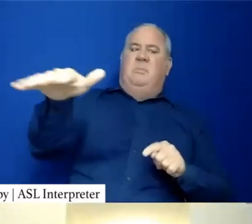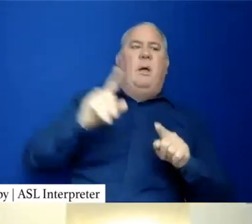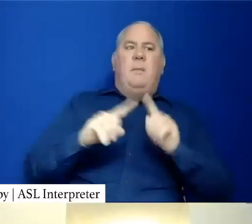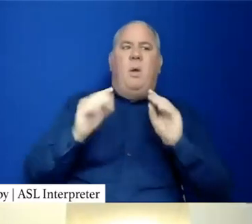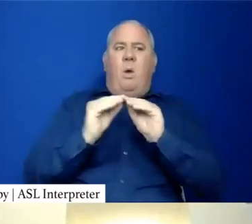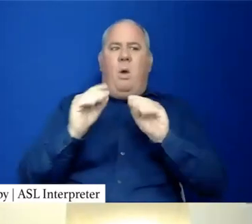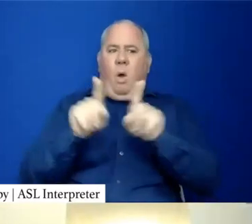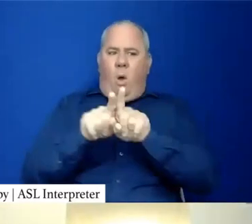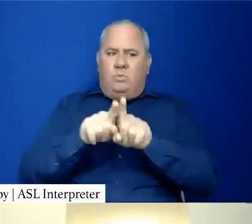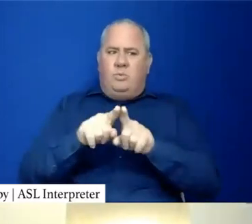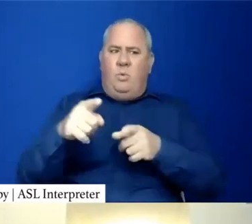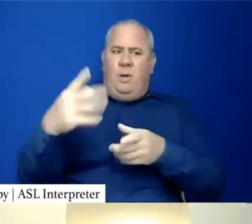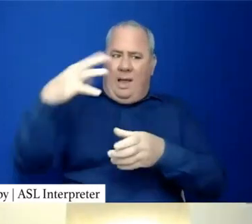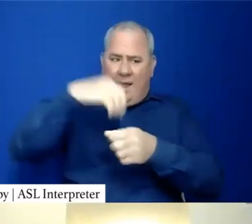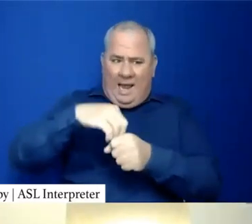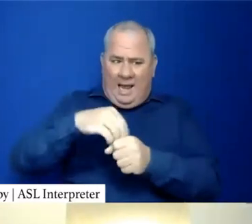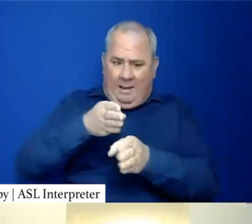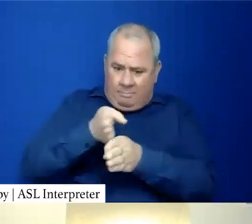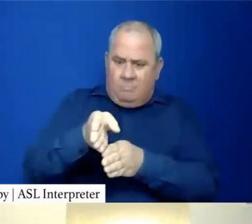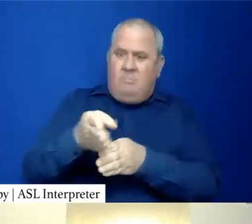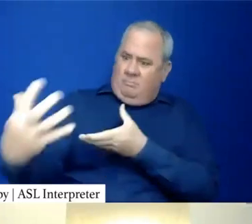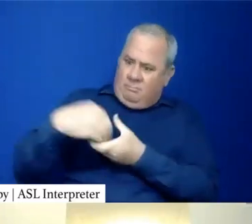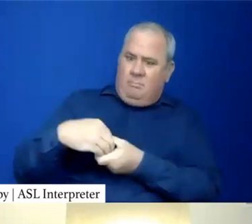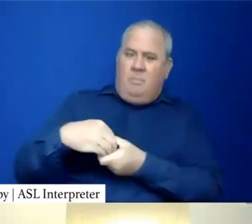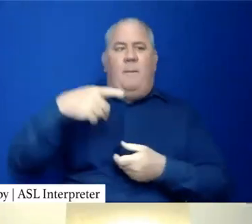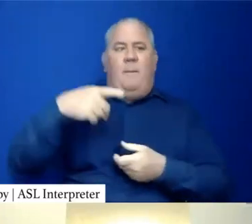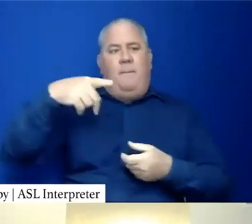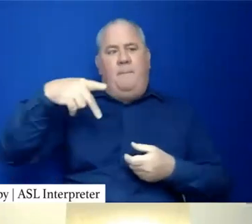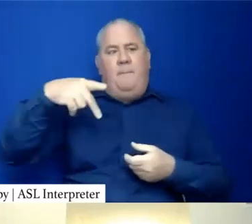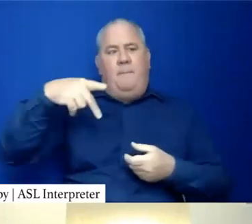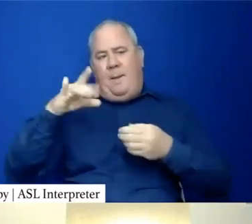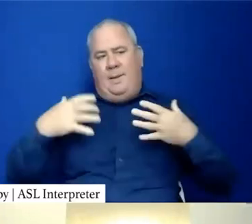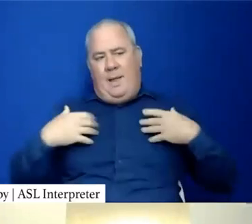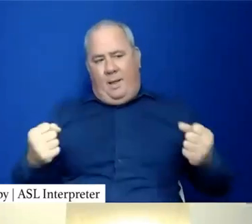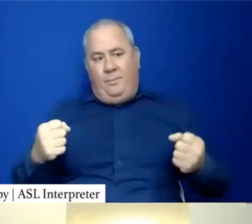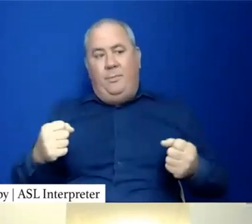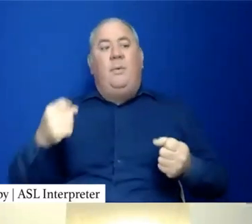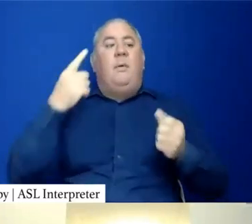the profession of public health. So like, I think every time I've been in a webinar where